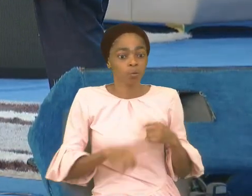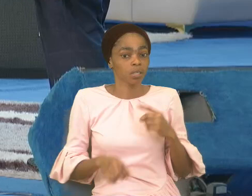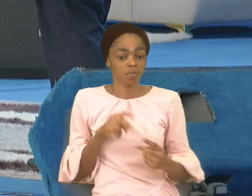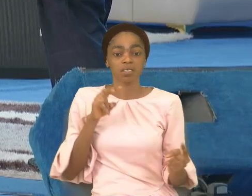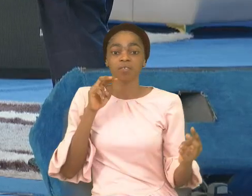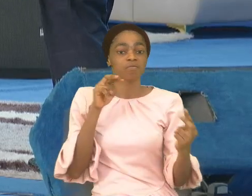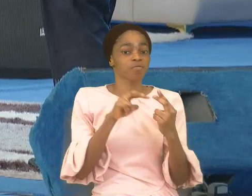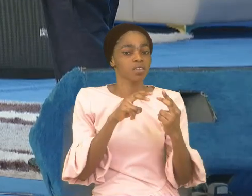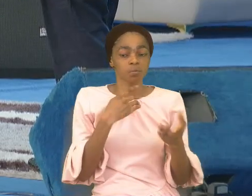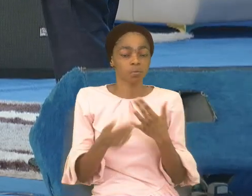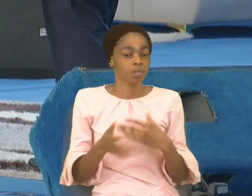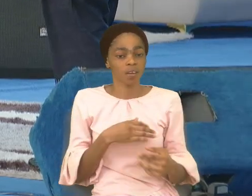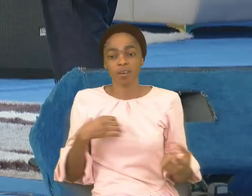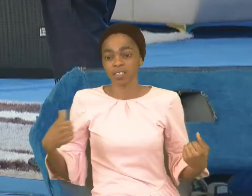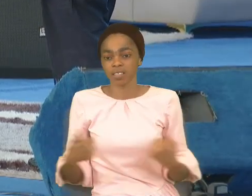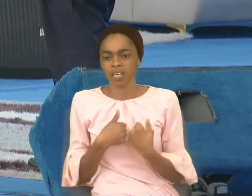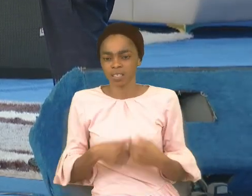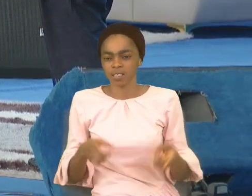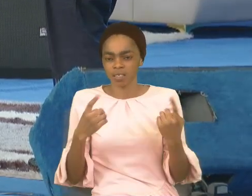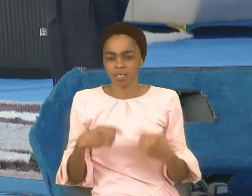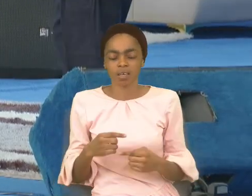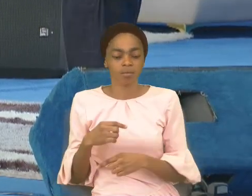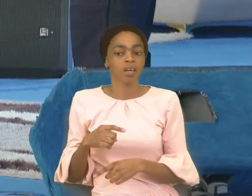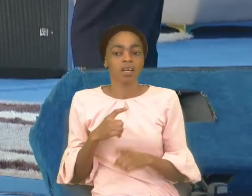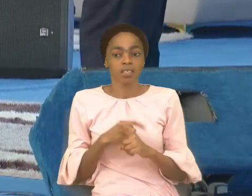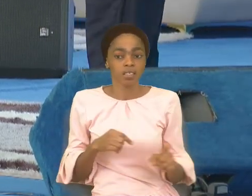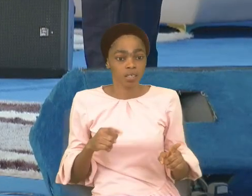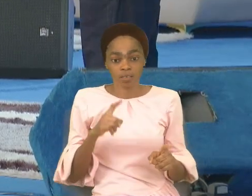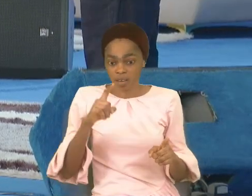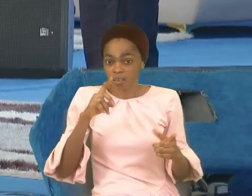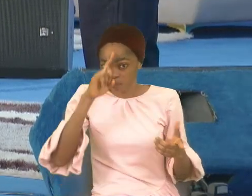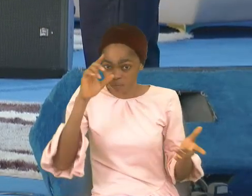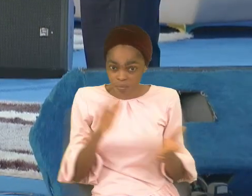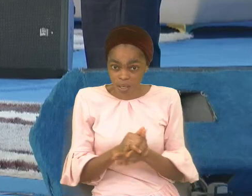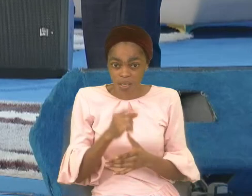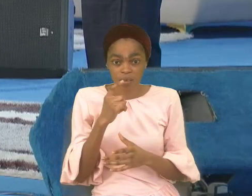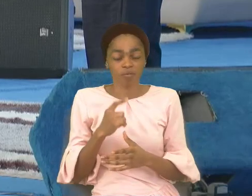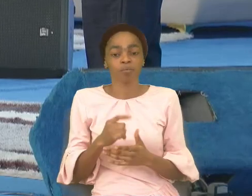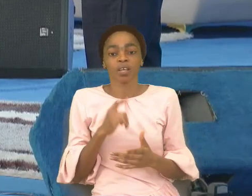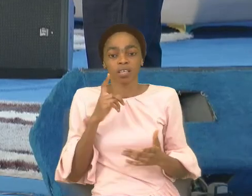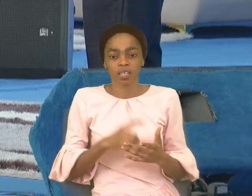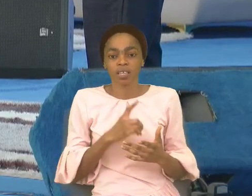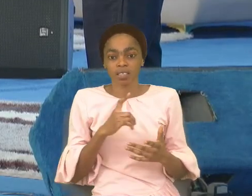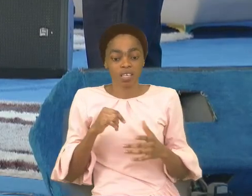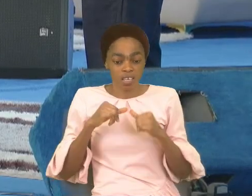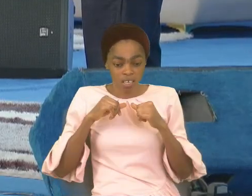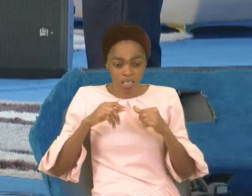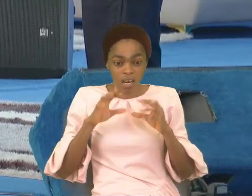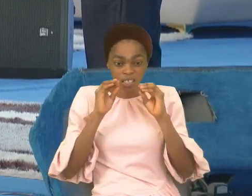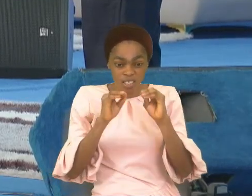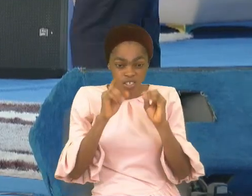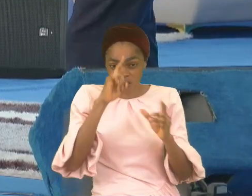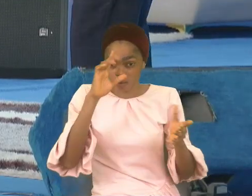they believed, they lived by that doctrine. The righteous, Shadrach, Meshach,